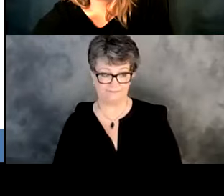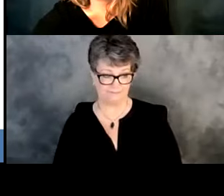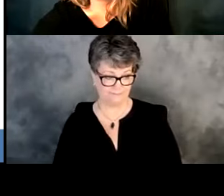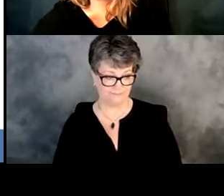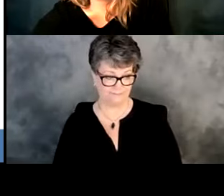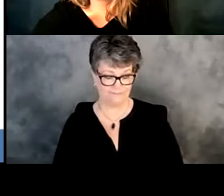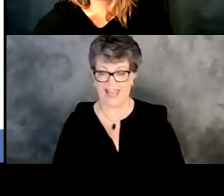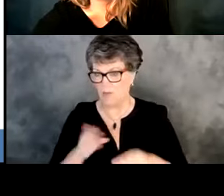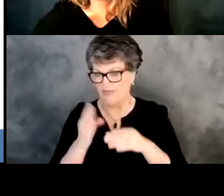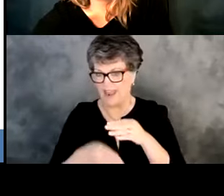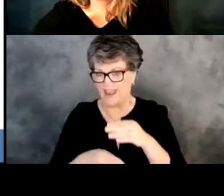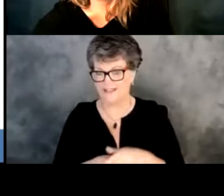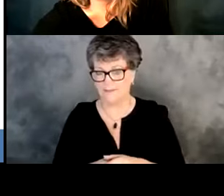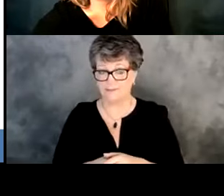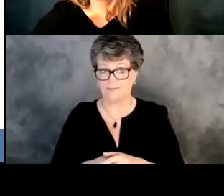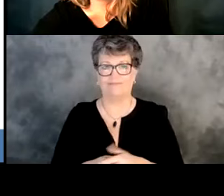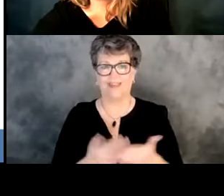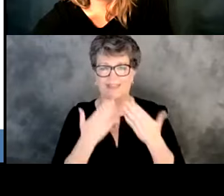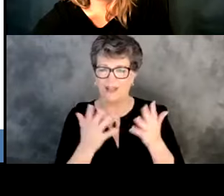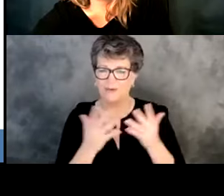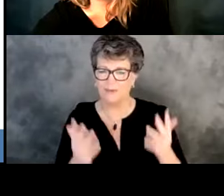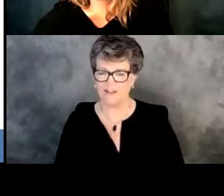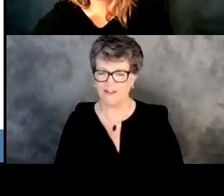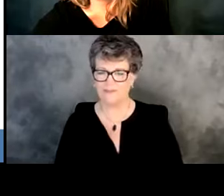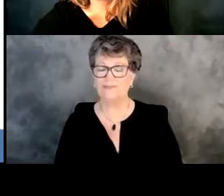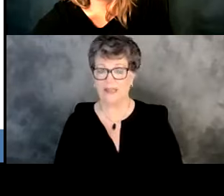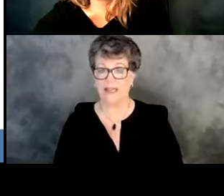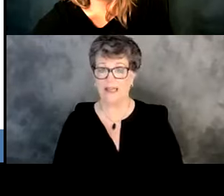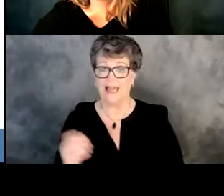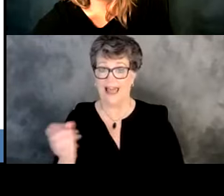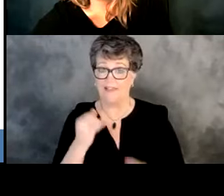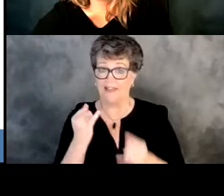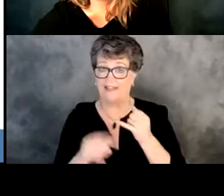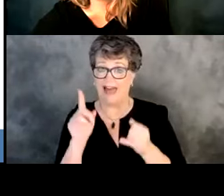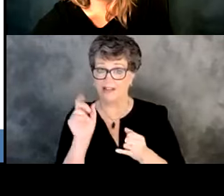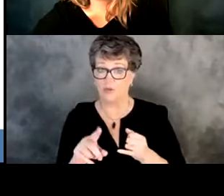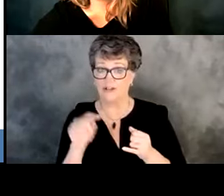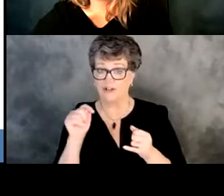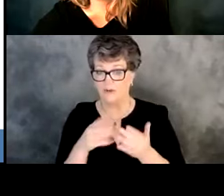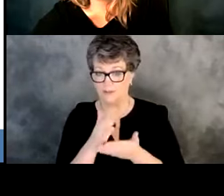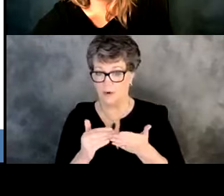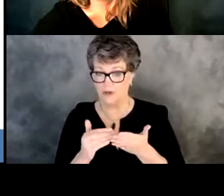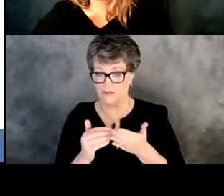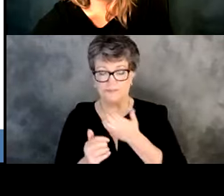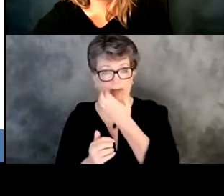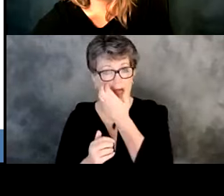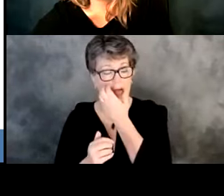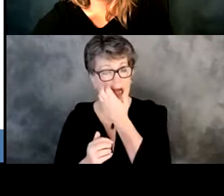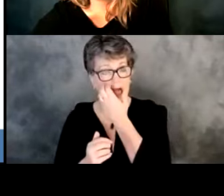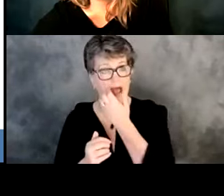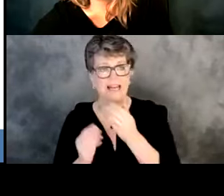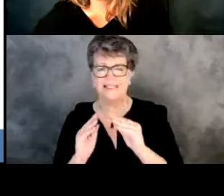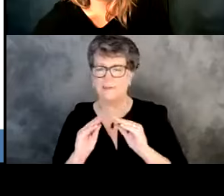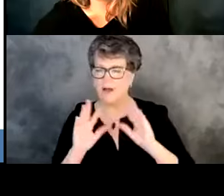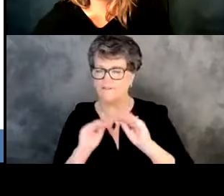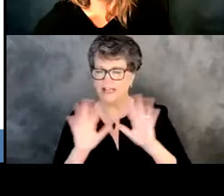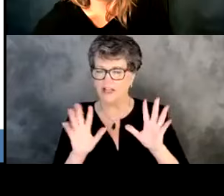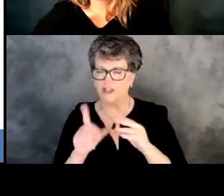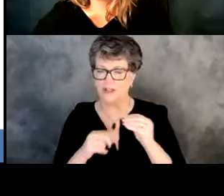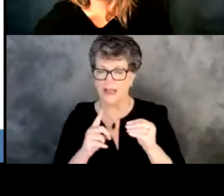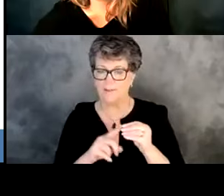Wonderful. Thank you so much. And the last question for this portion is some clarification around